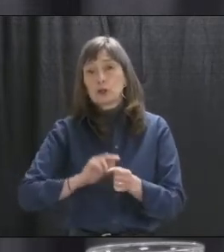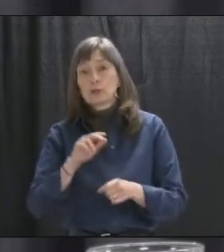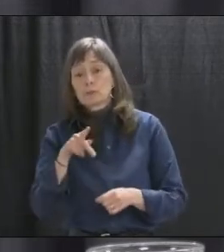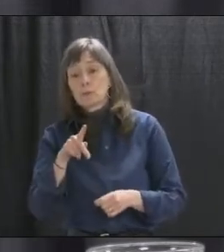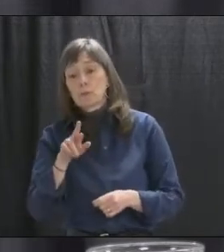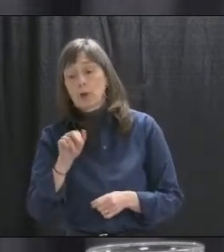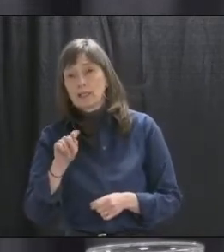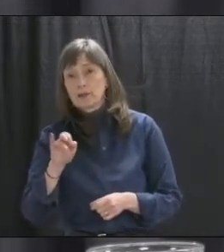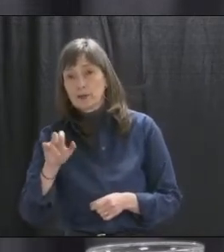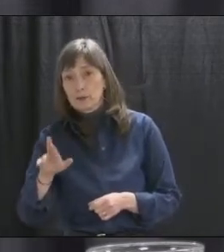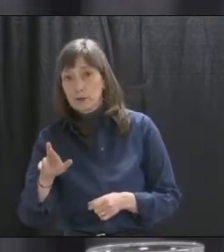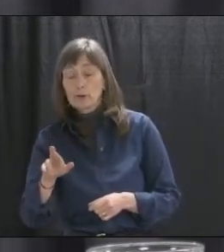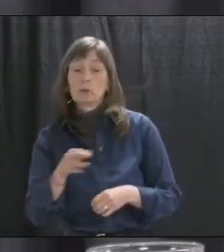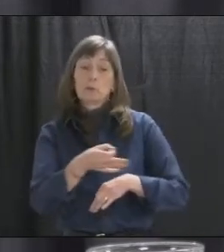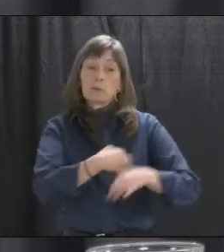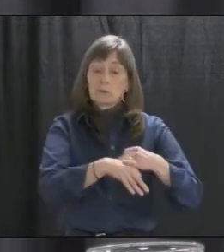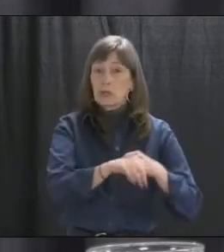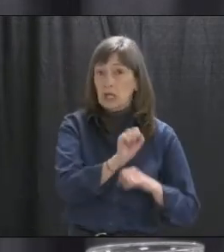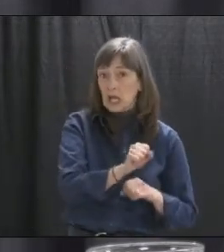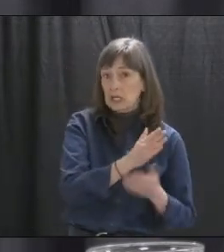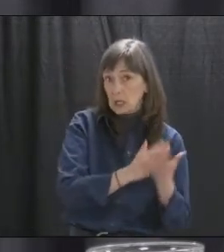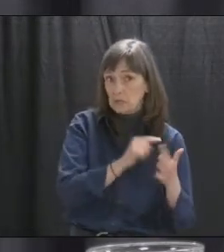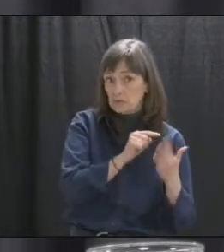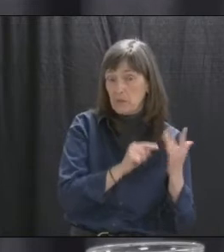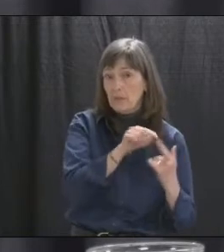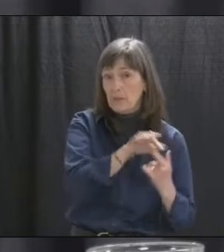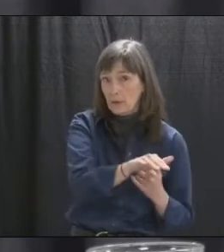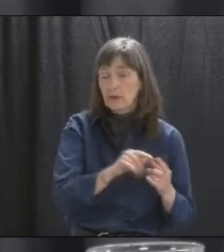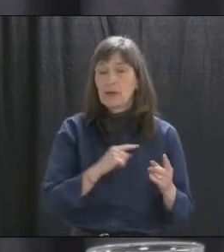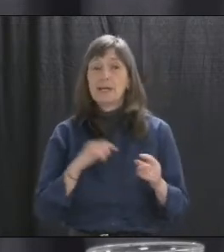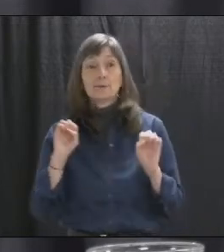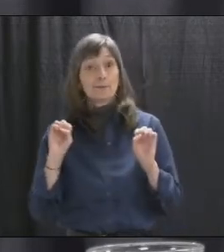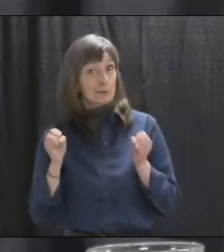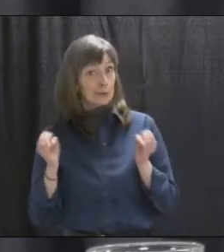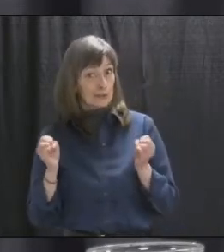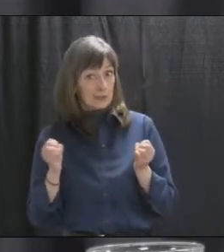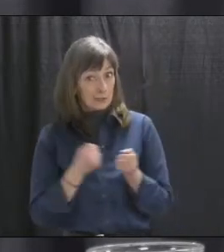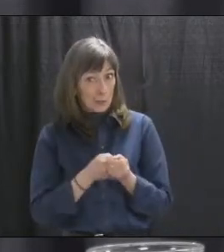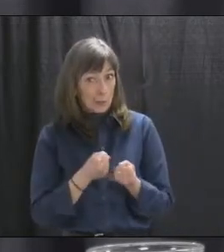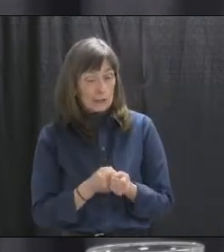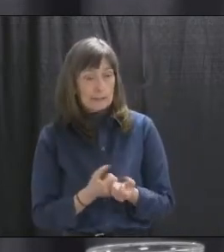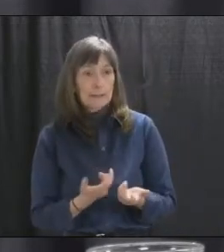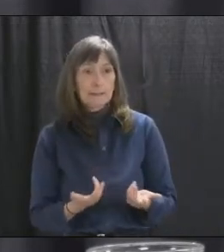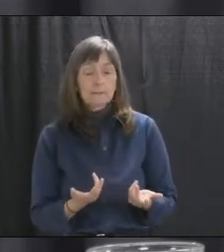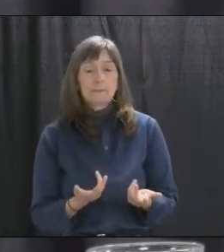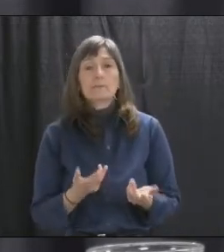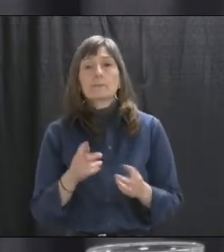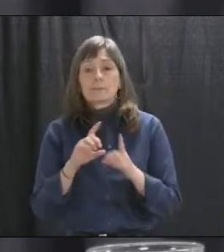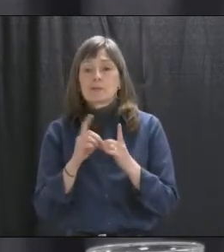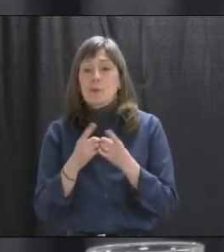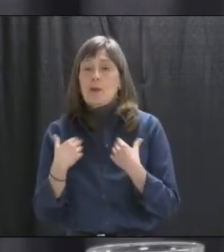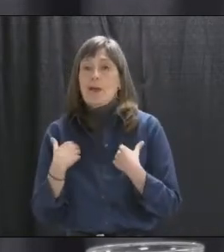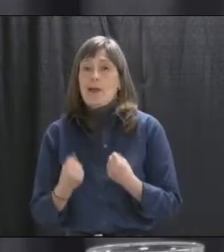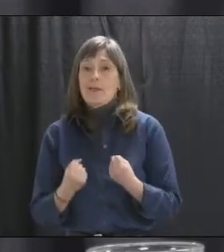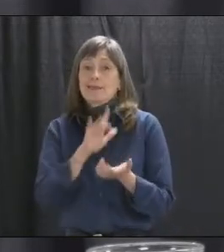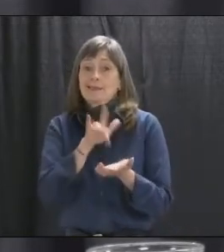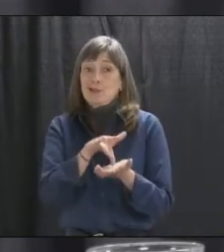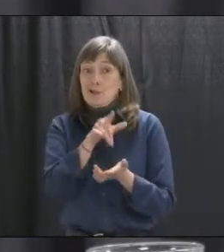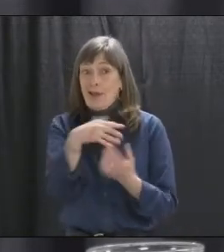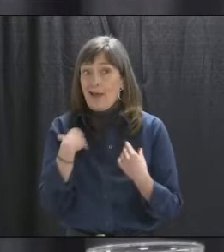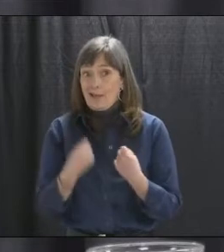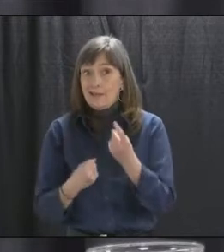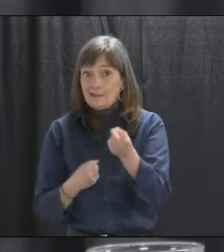who can also step in. In terms of emergency services, we are working with the department and Central Health